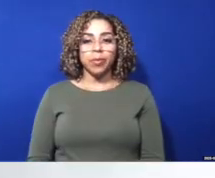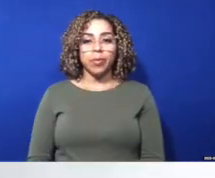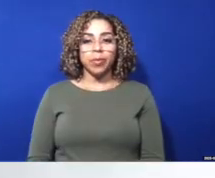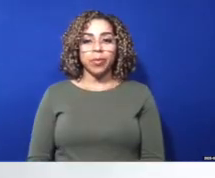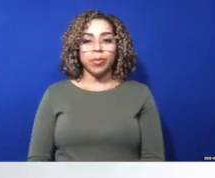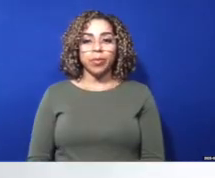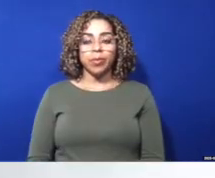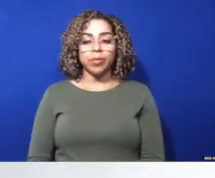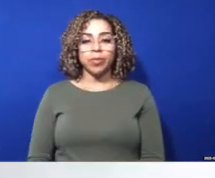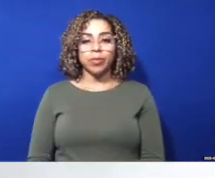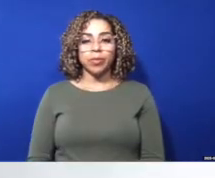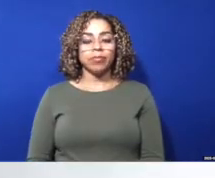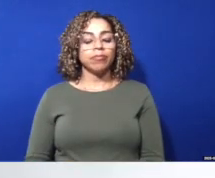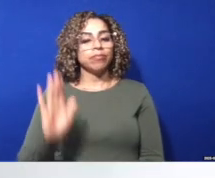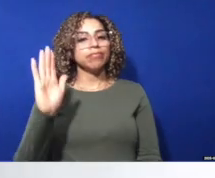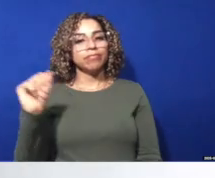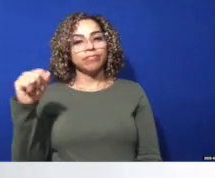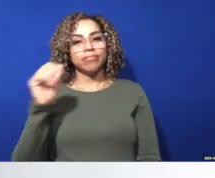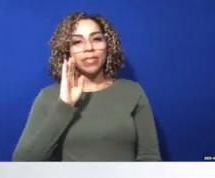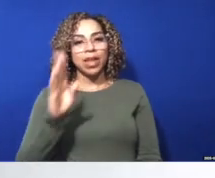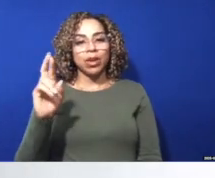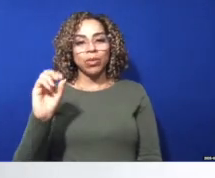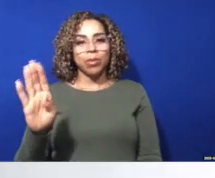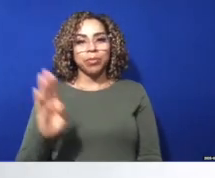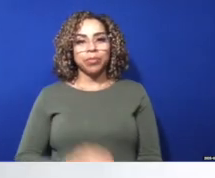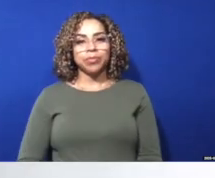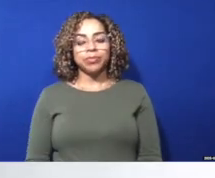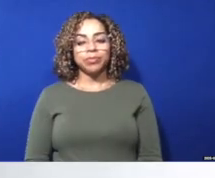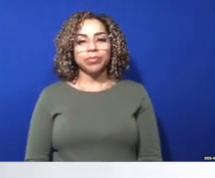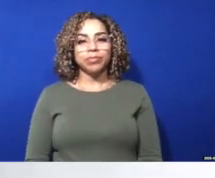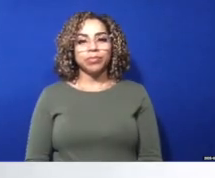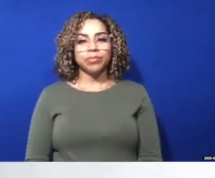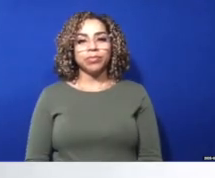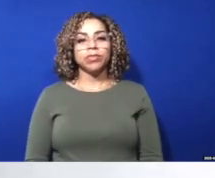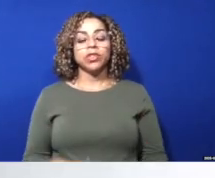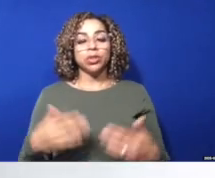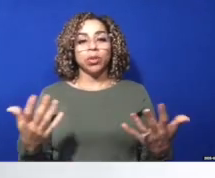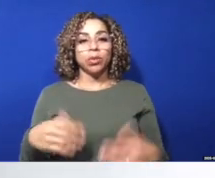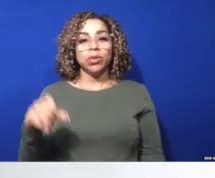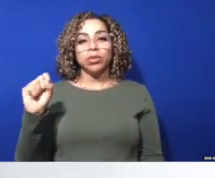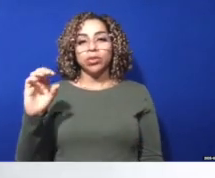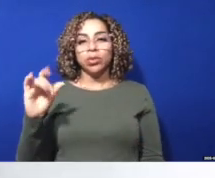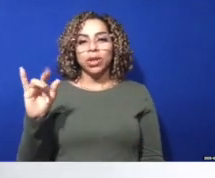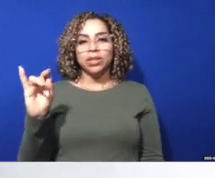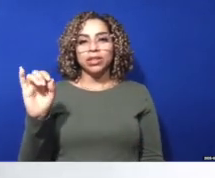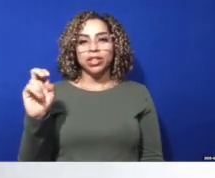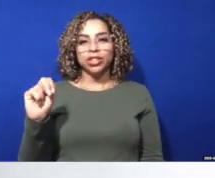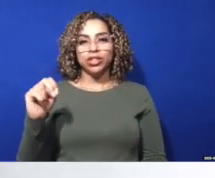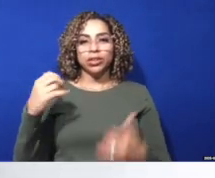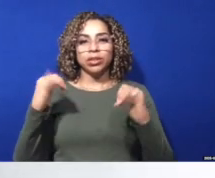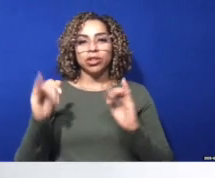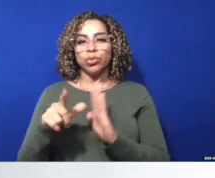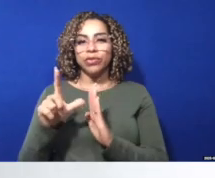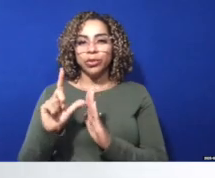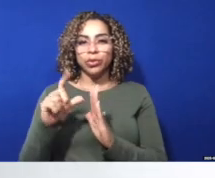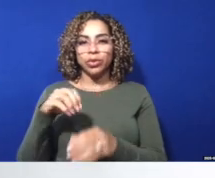Yeah. Hey, Rob. So for the solicitation still being reviewed internally, we